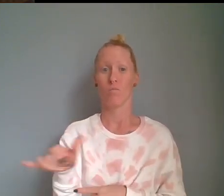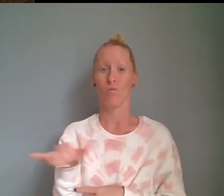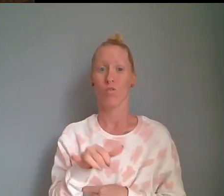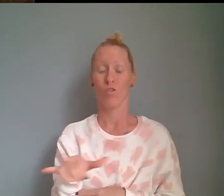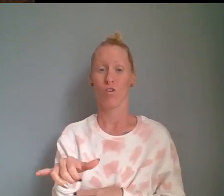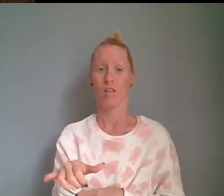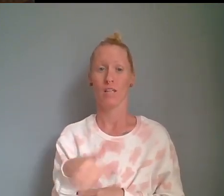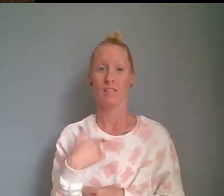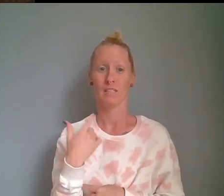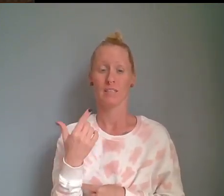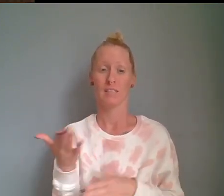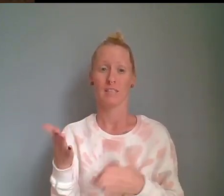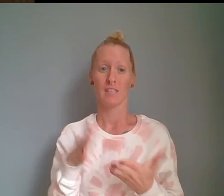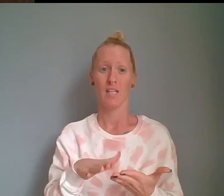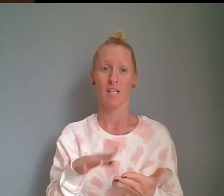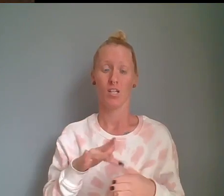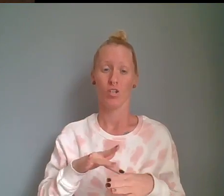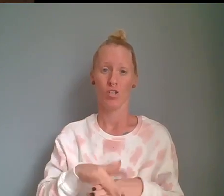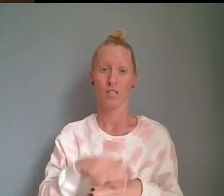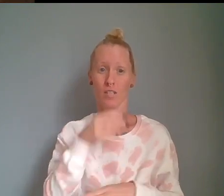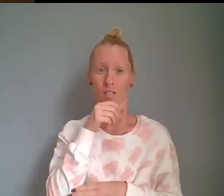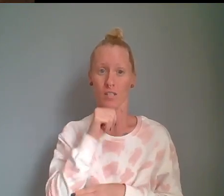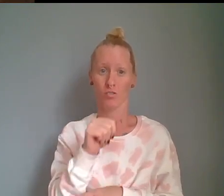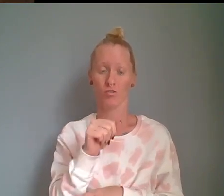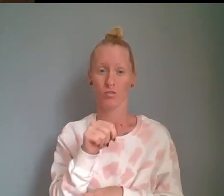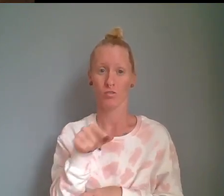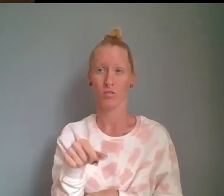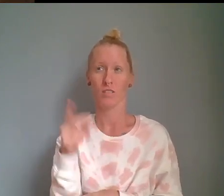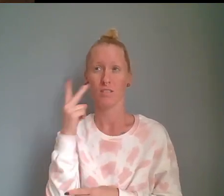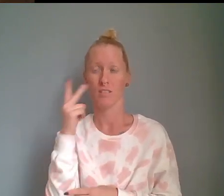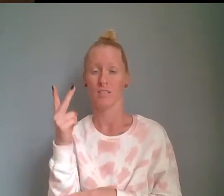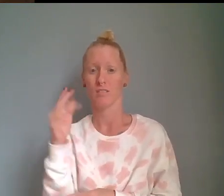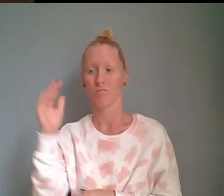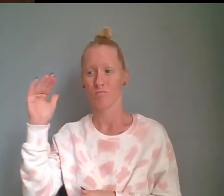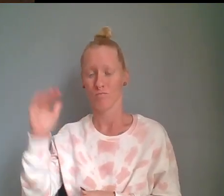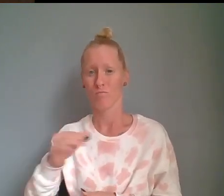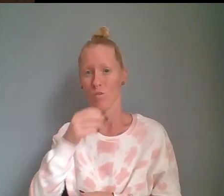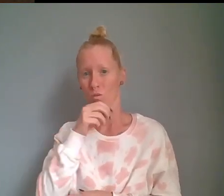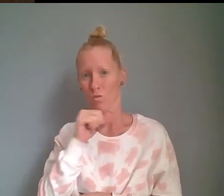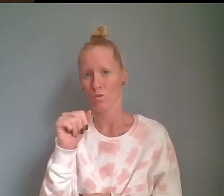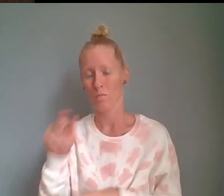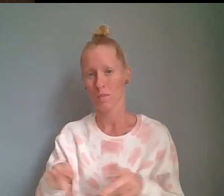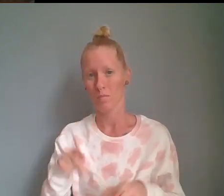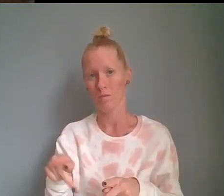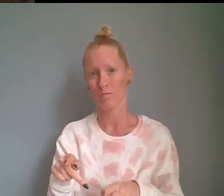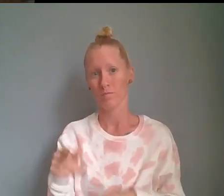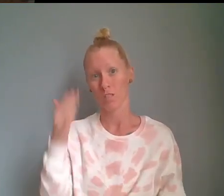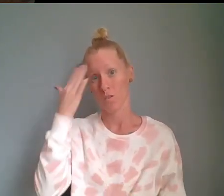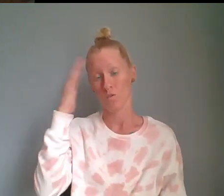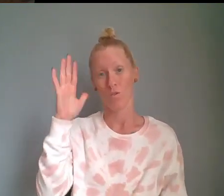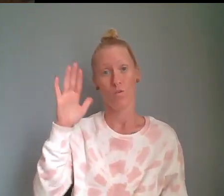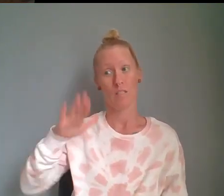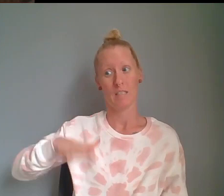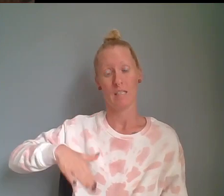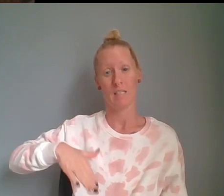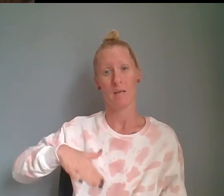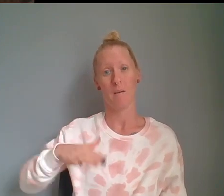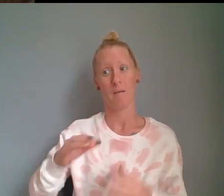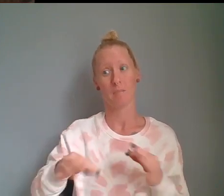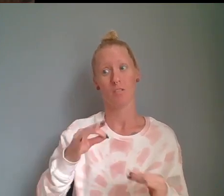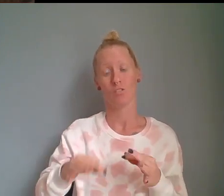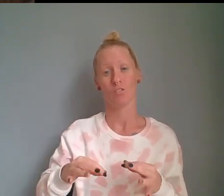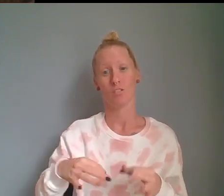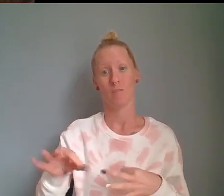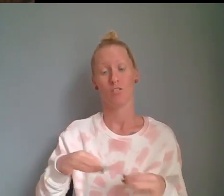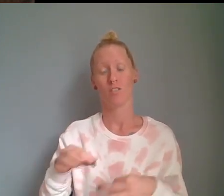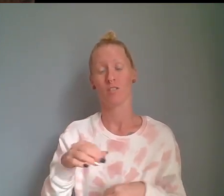earlier age. And that's why we see relatively low rates in older age people. We don't know yet which of these explanations is true. It may be that they're all true